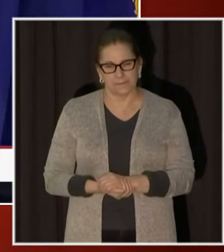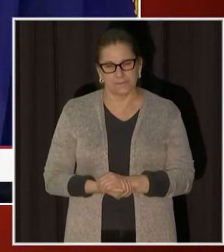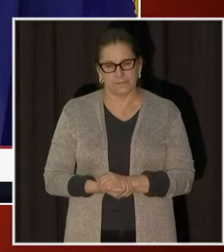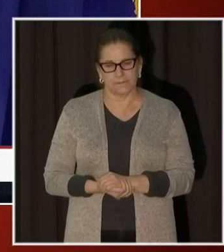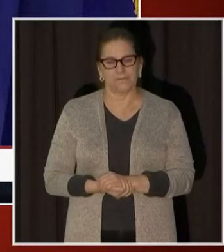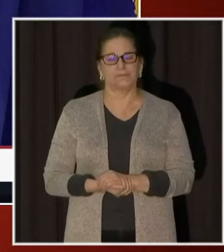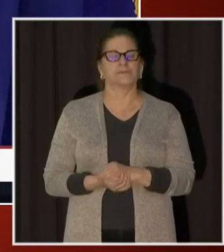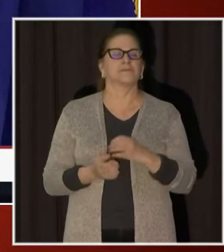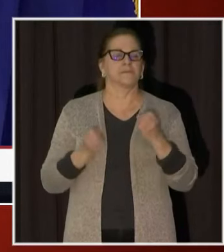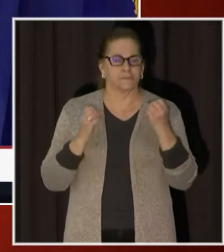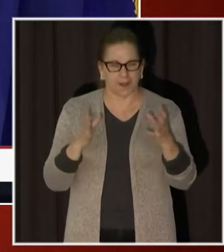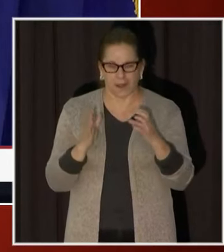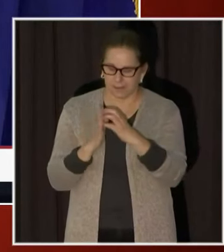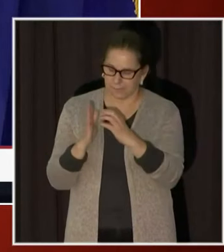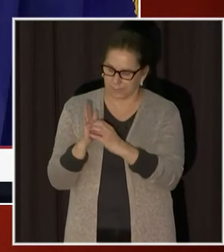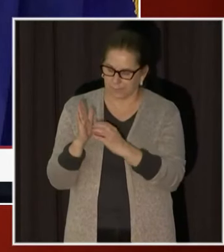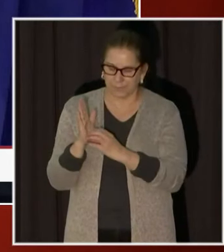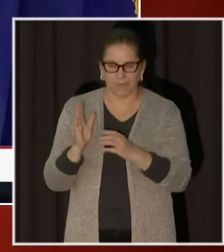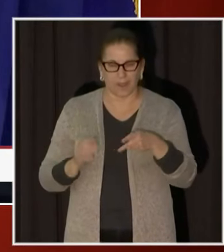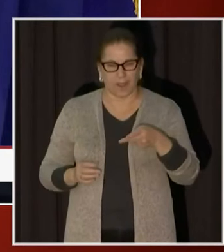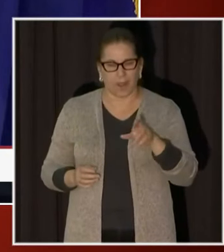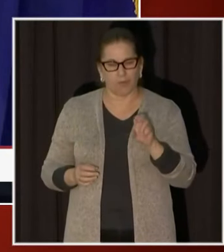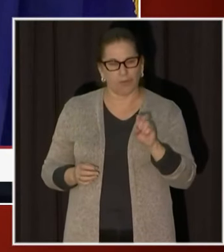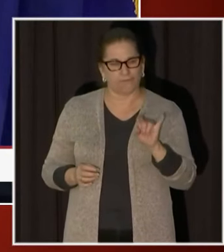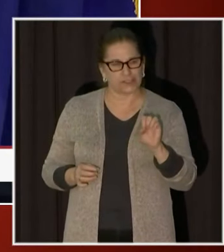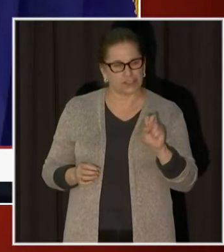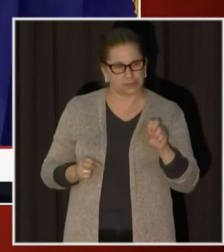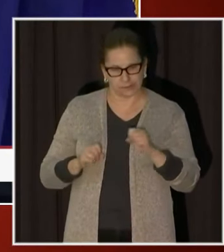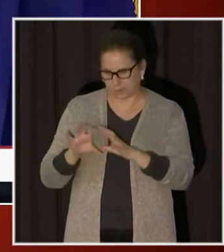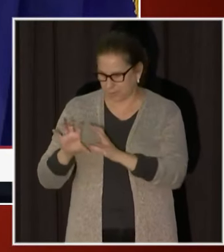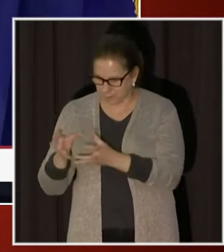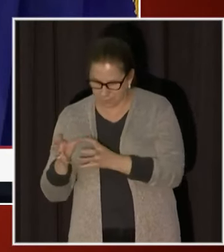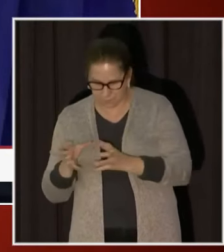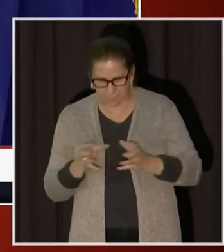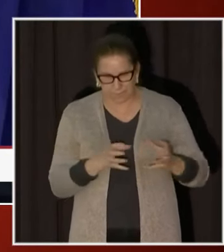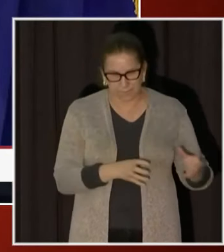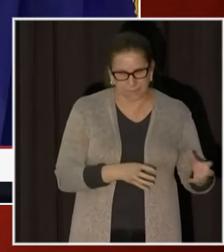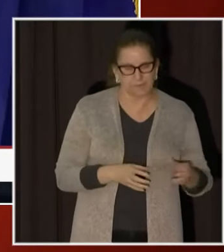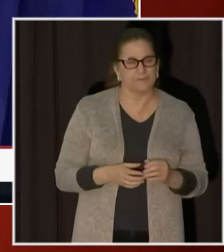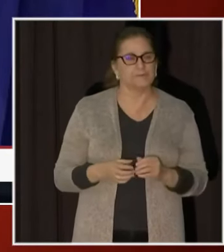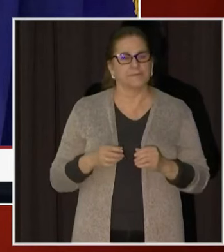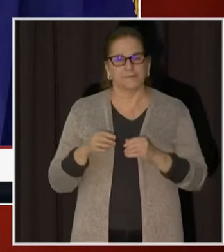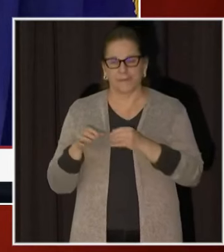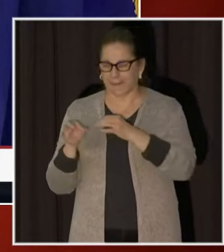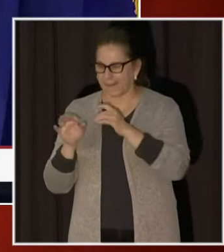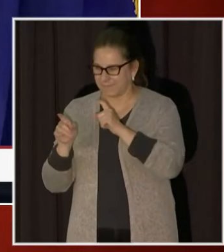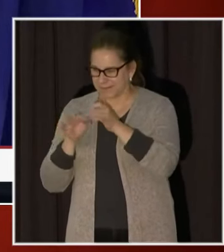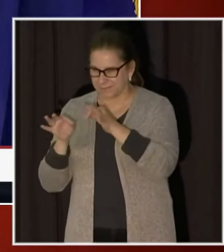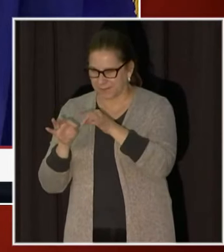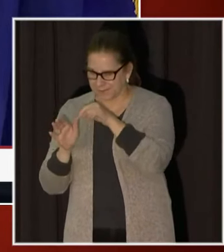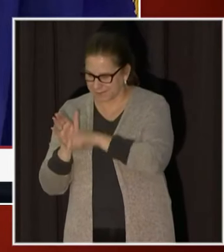For instance, the corporate filing extension, which we adopted on March 17th, I believe the language said that